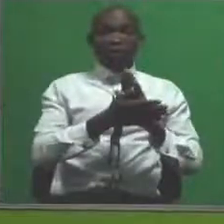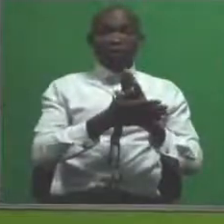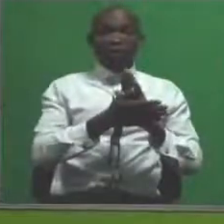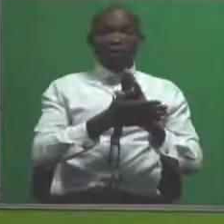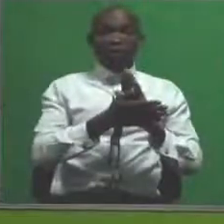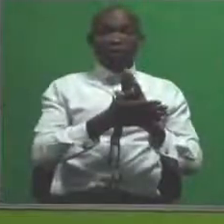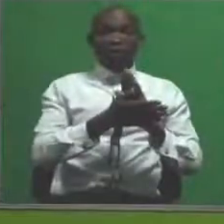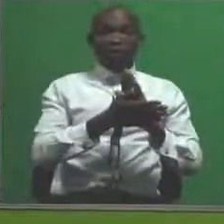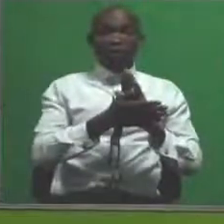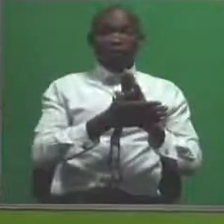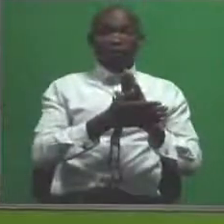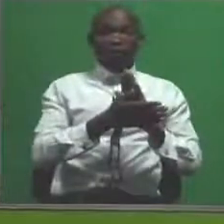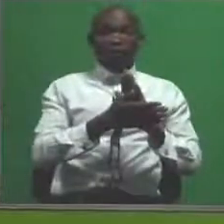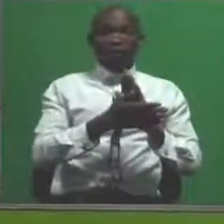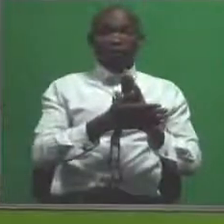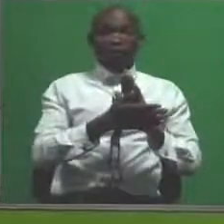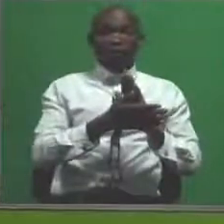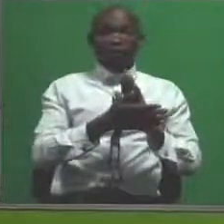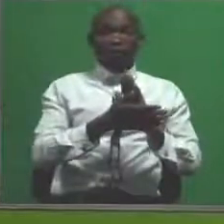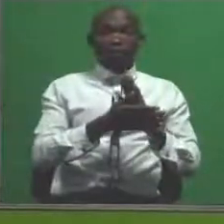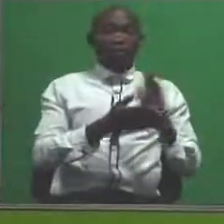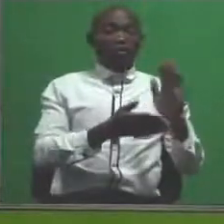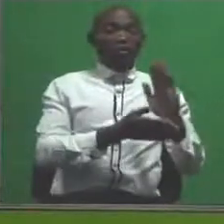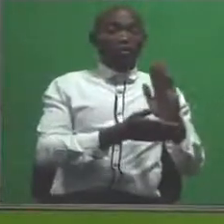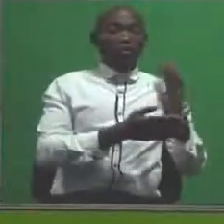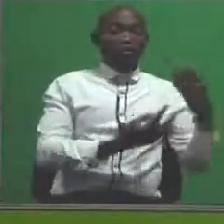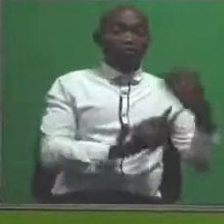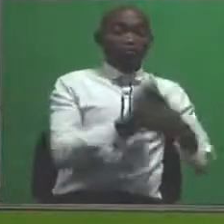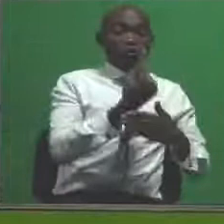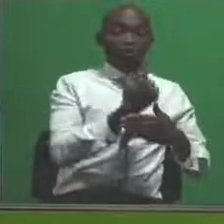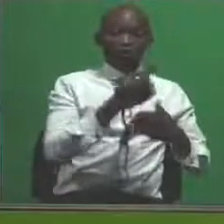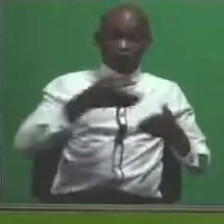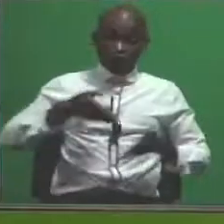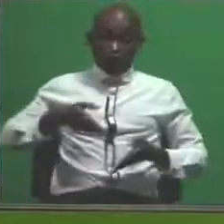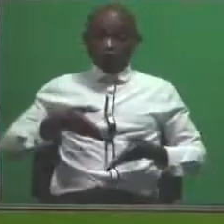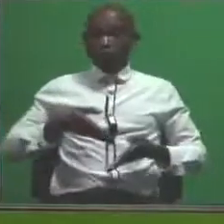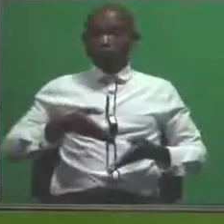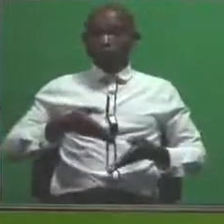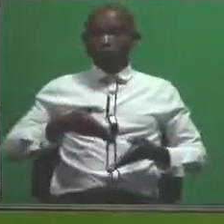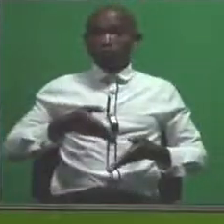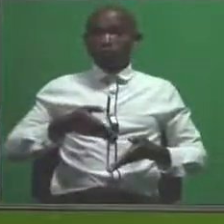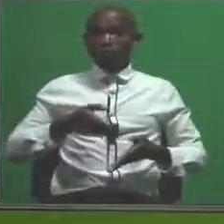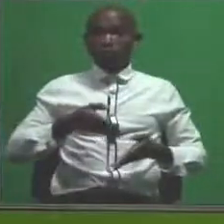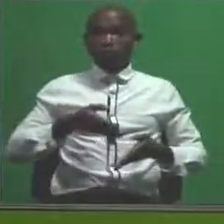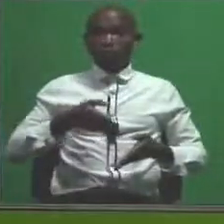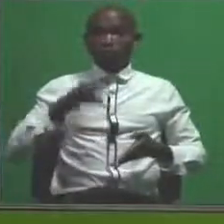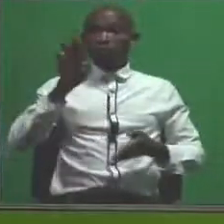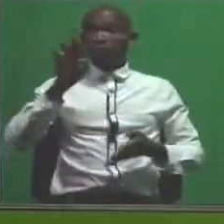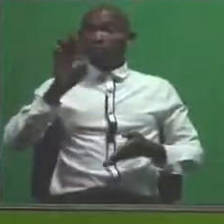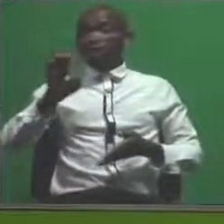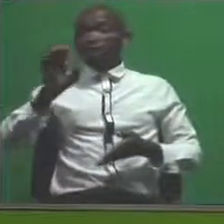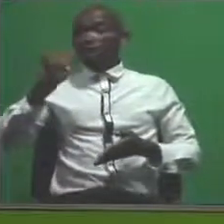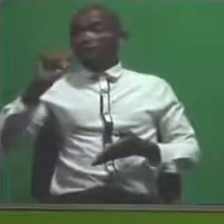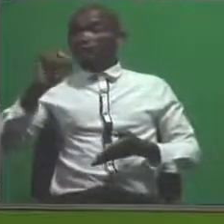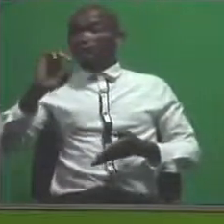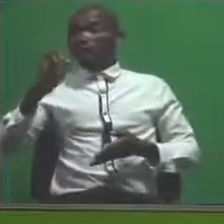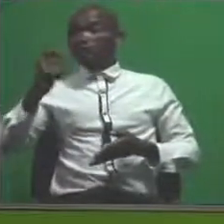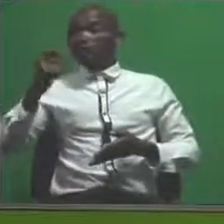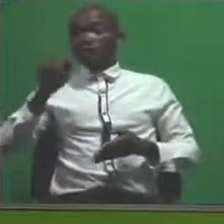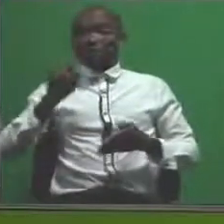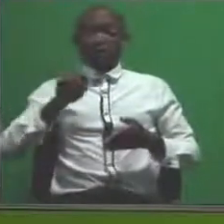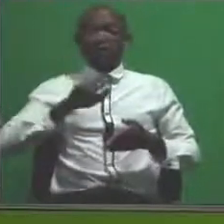Also, from the product, here is the reactant, the point of reactant, and here is the